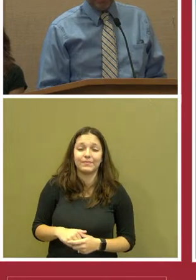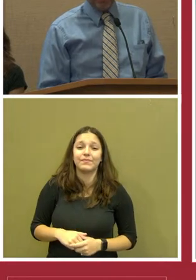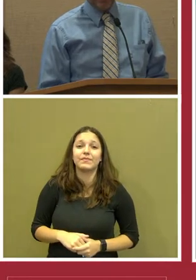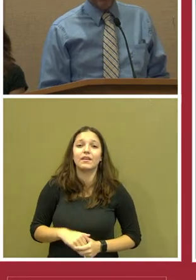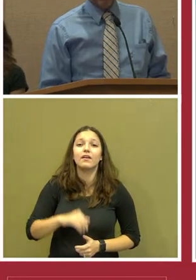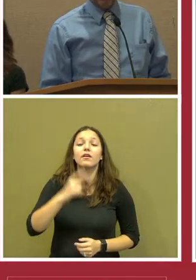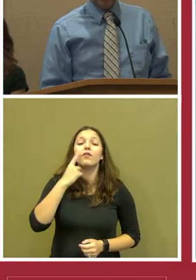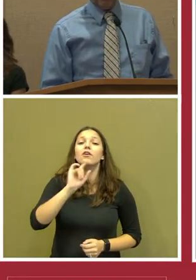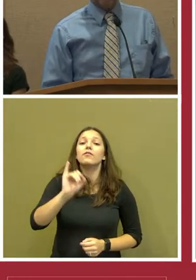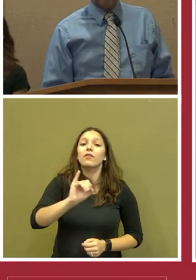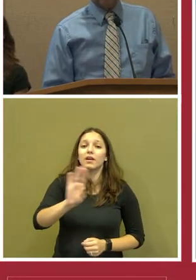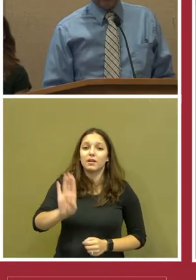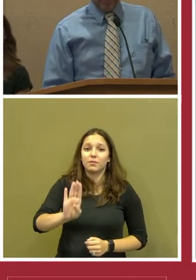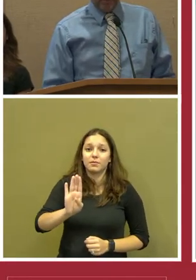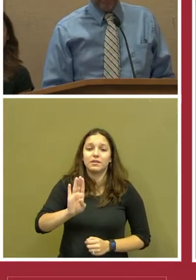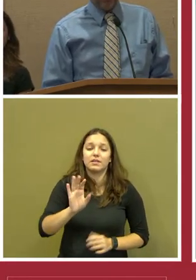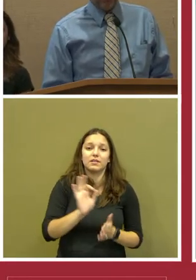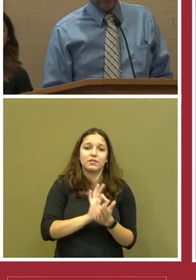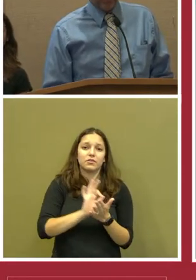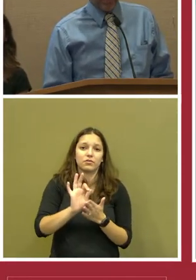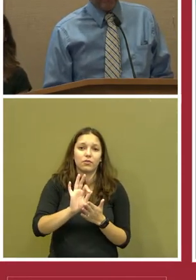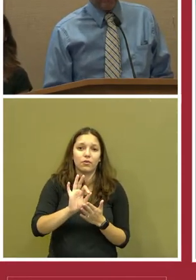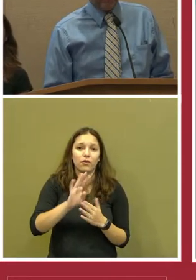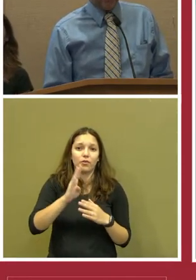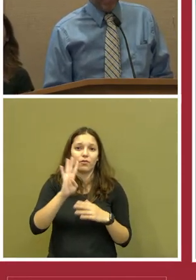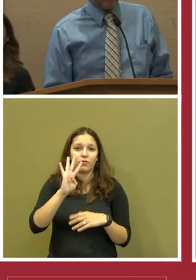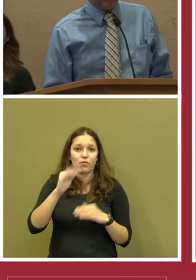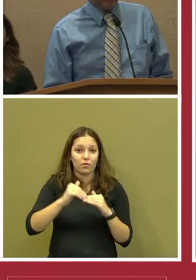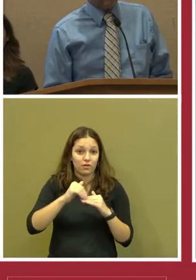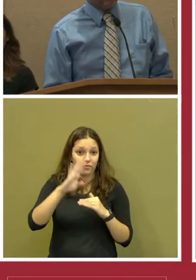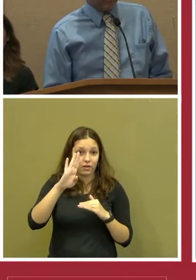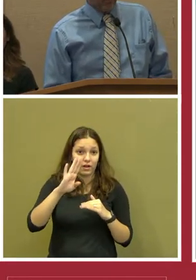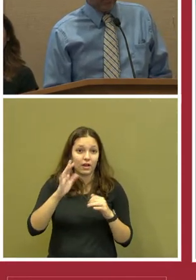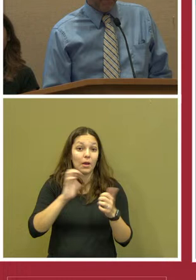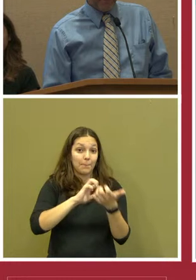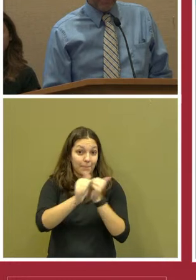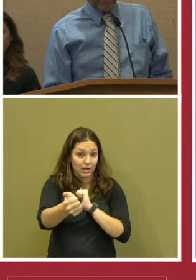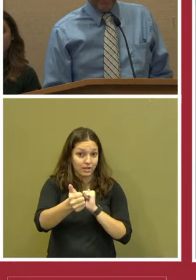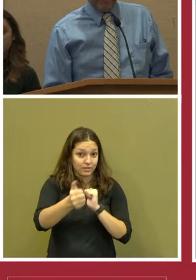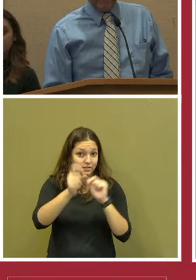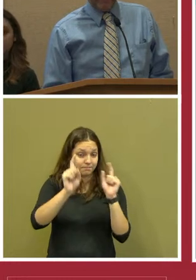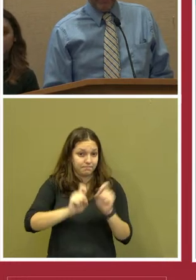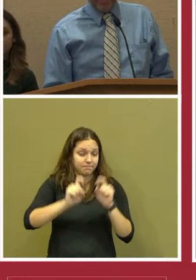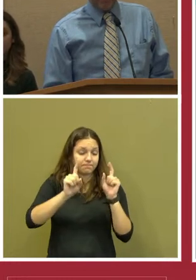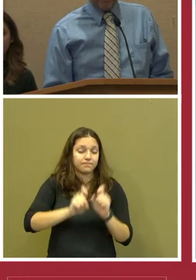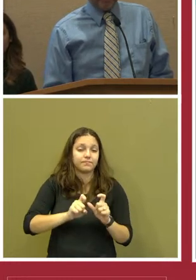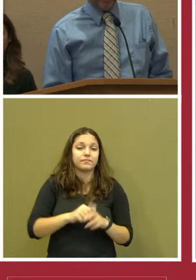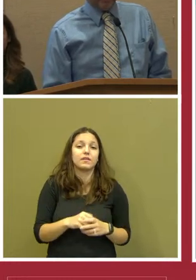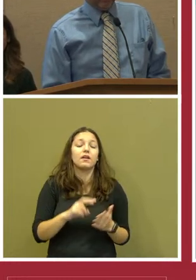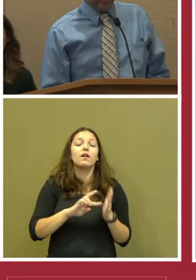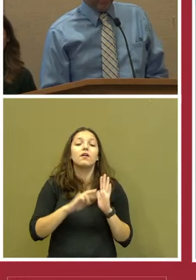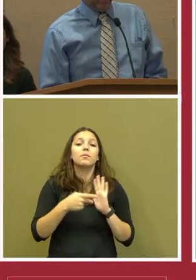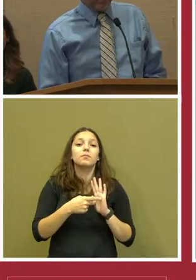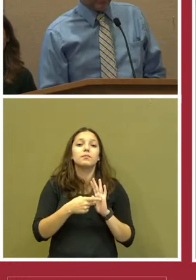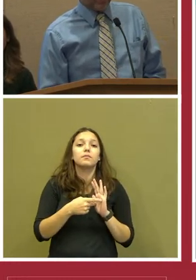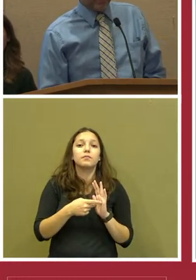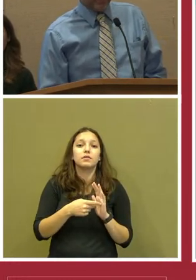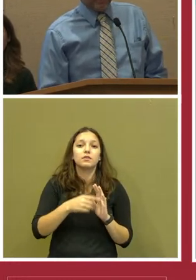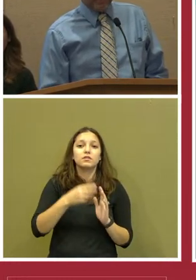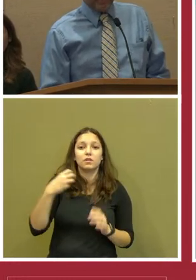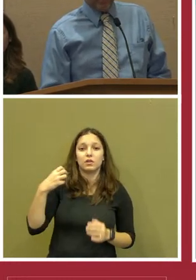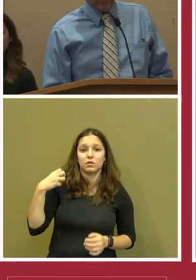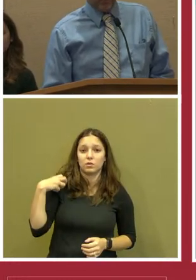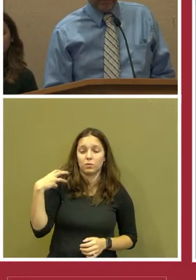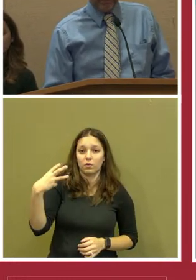For IB, a score of 4 or higher is a passing score. And that means in